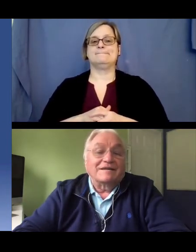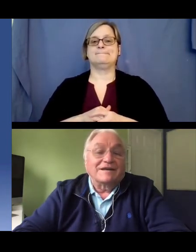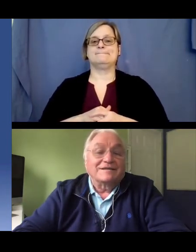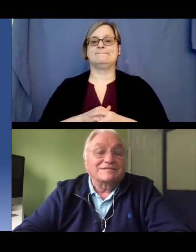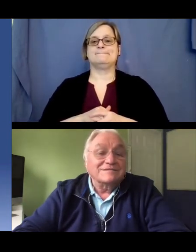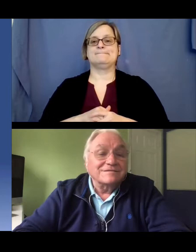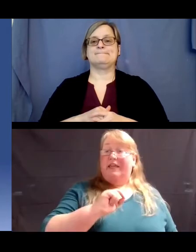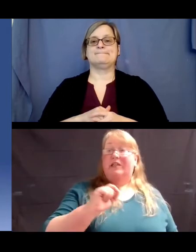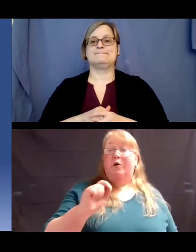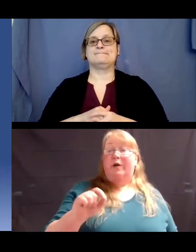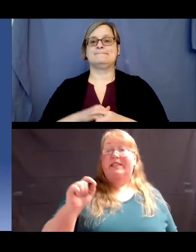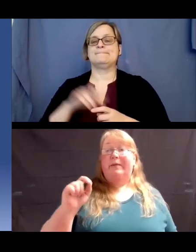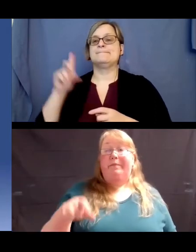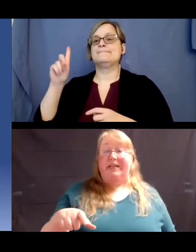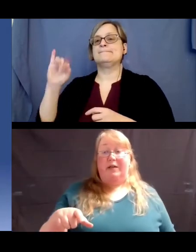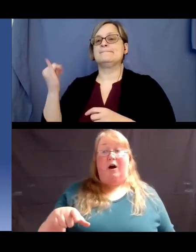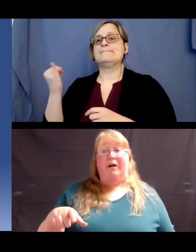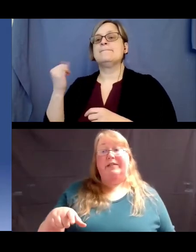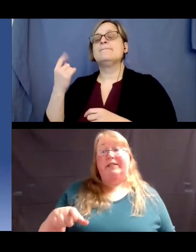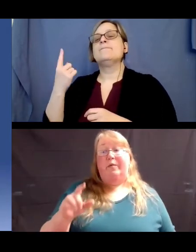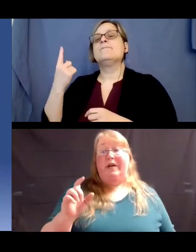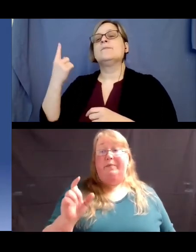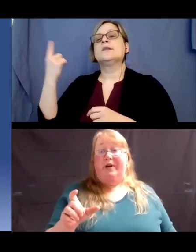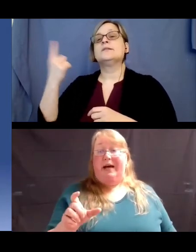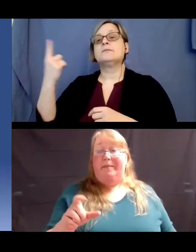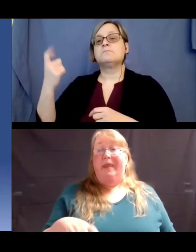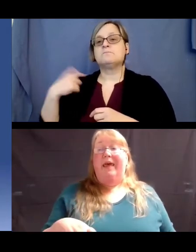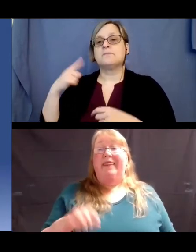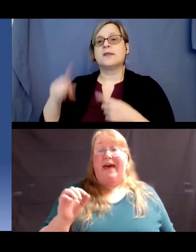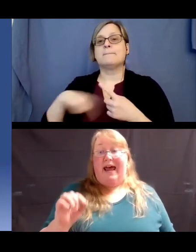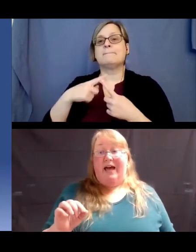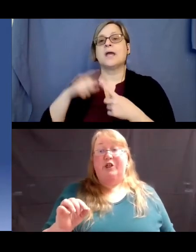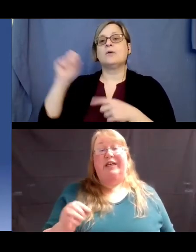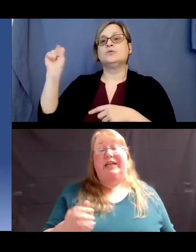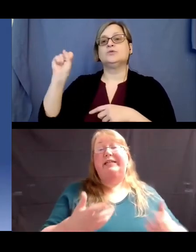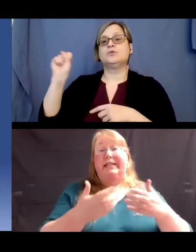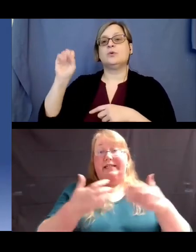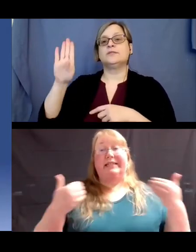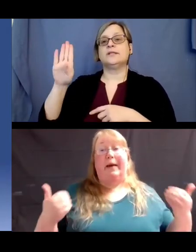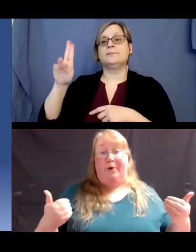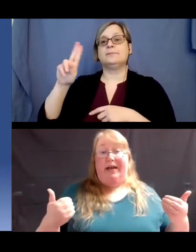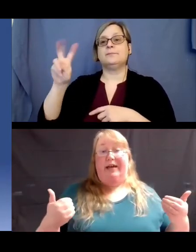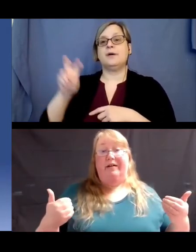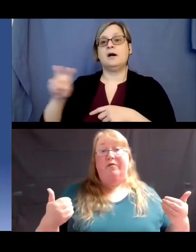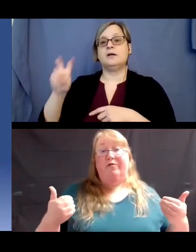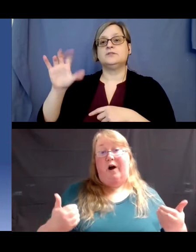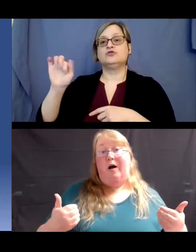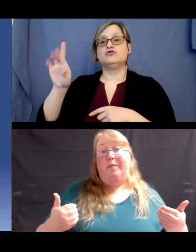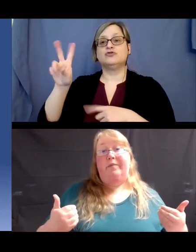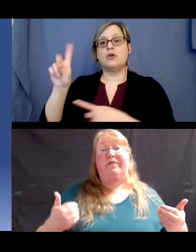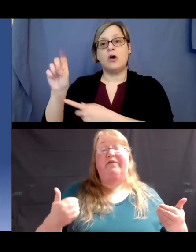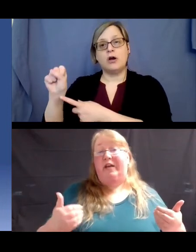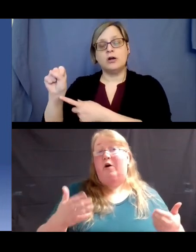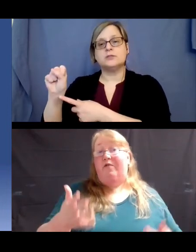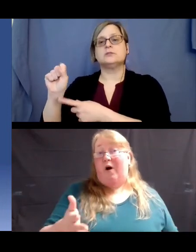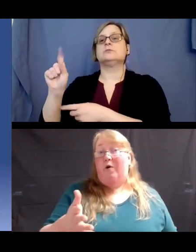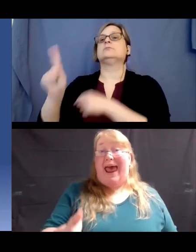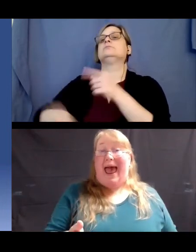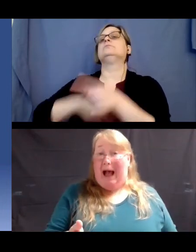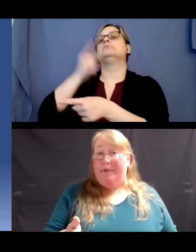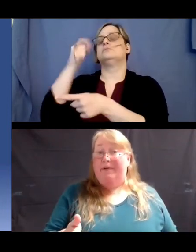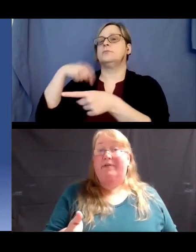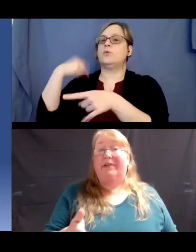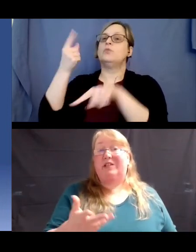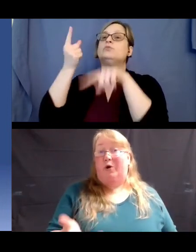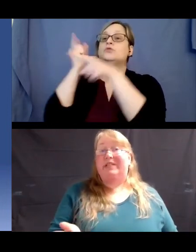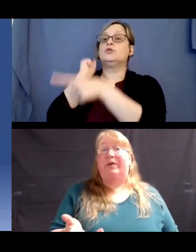I guess. Okay, the Sorensen buzz cards that we put up, that actually is separate from the video phone